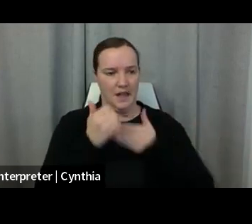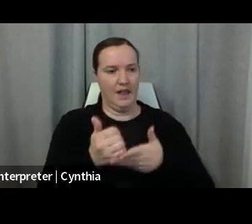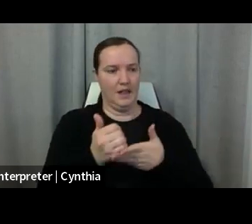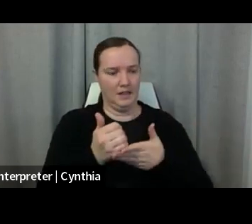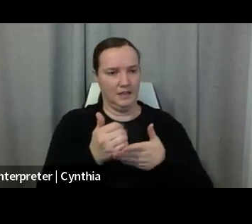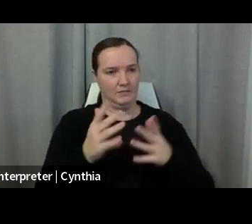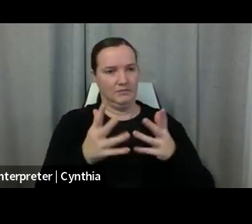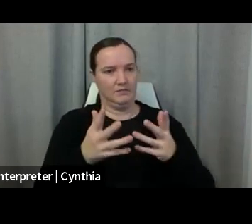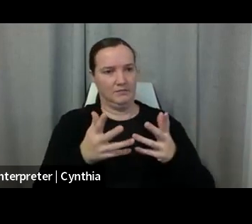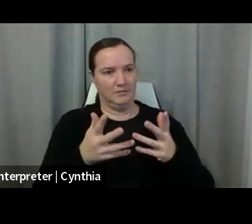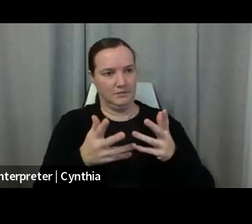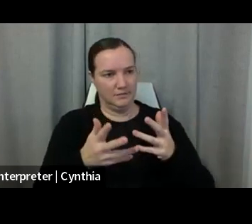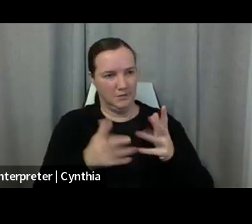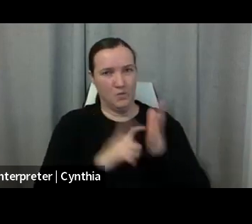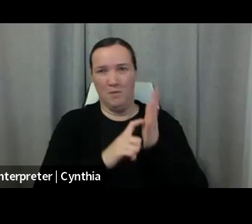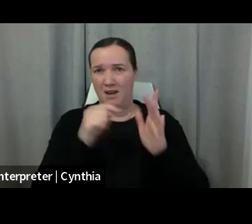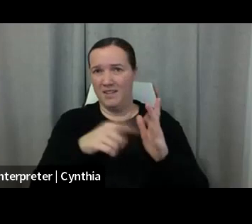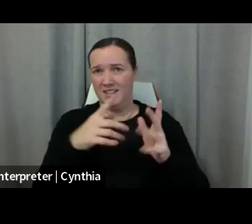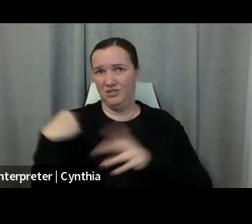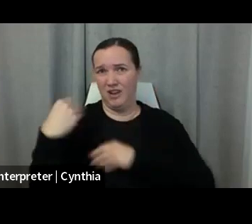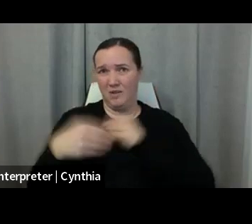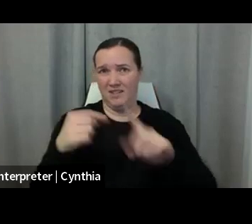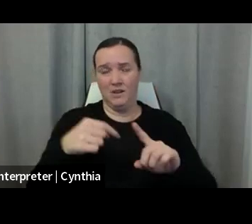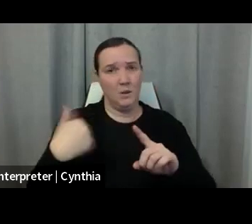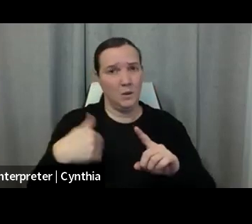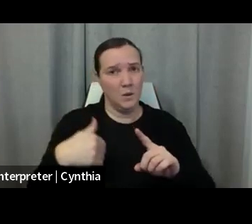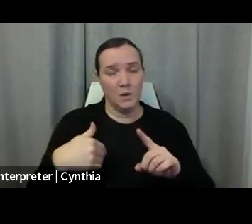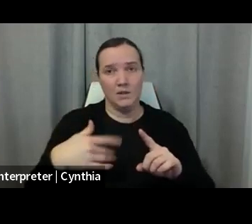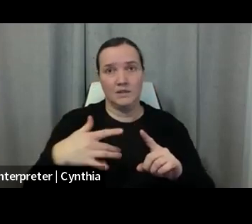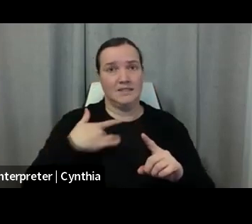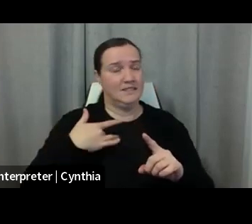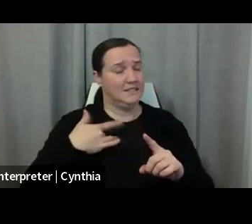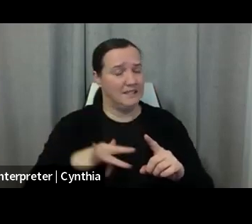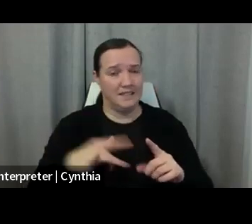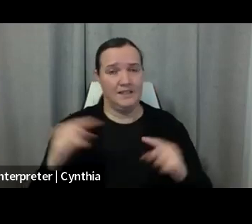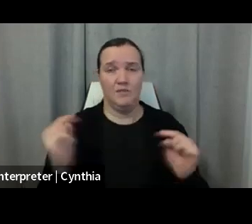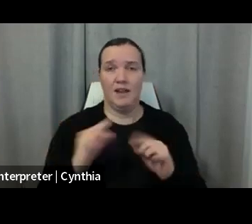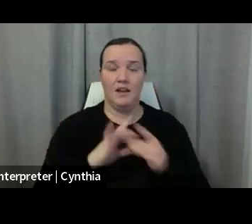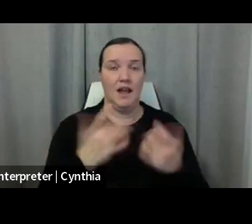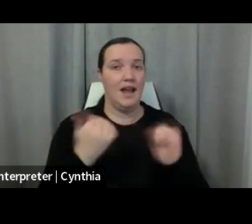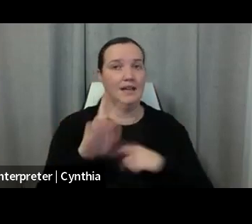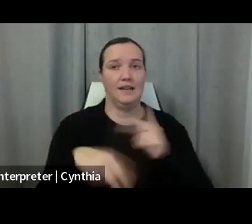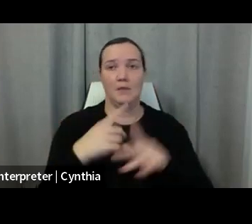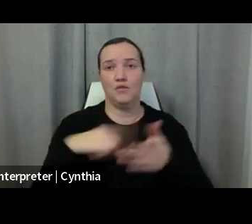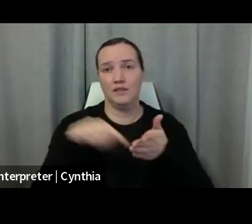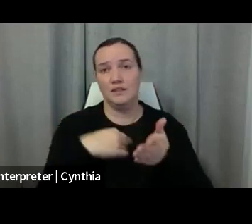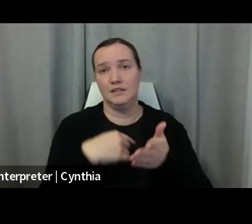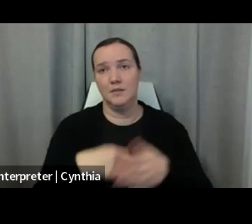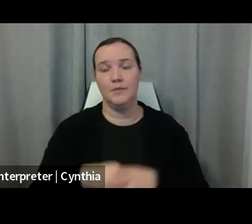this hypersensitive pain associated with any kind of constructive criticism, and it's